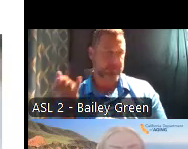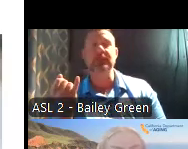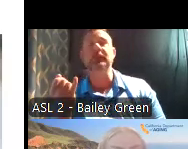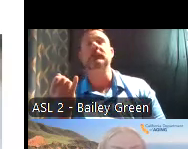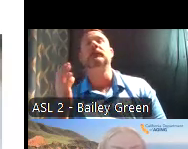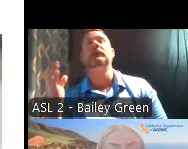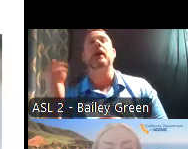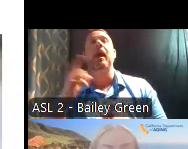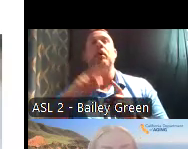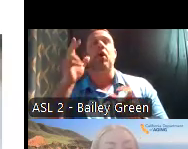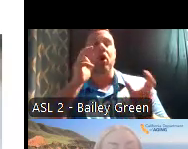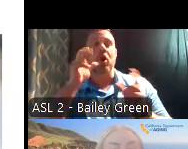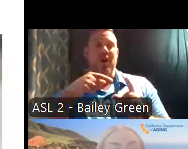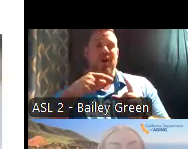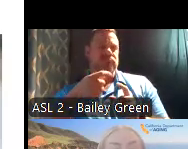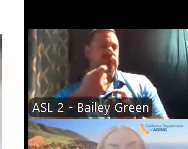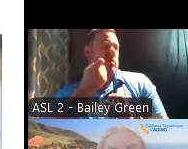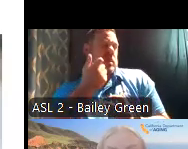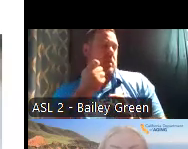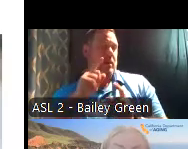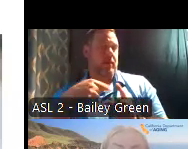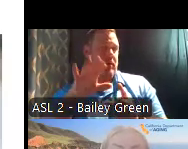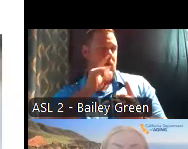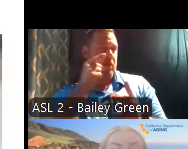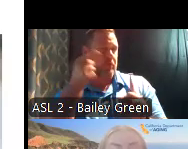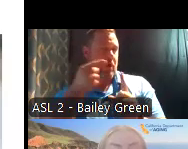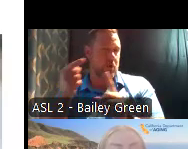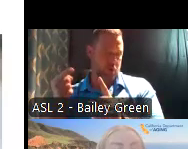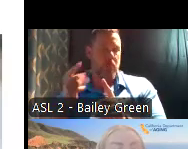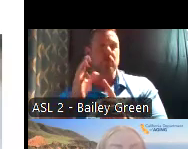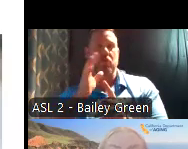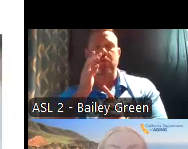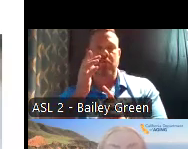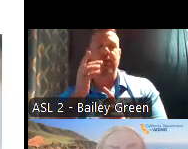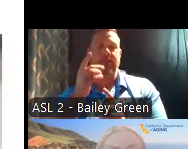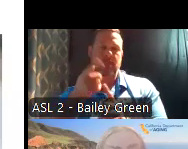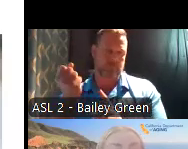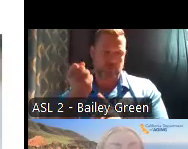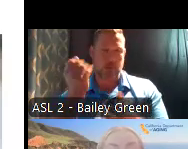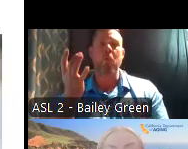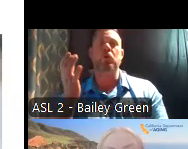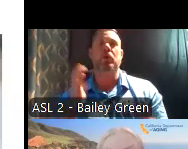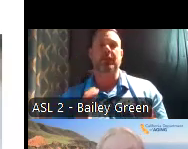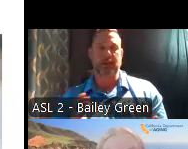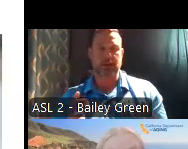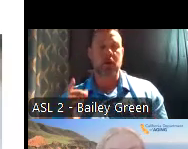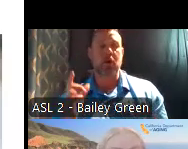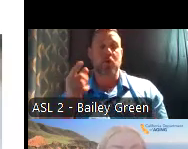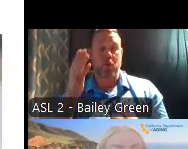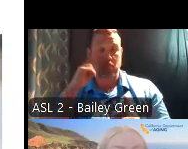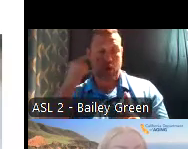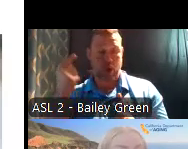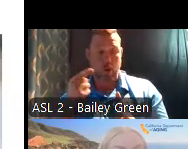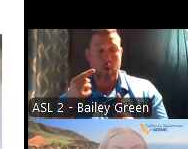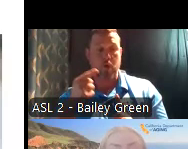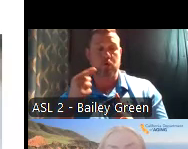heard a little bit sneak peek of some of the priorities that are coming from this particular stakeholder committee. Those priorities are going to be